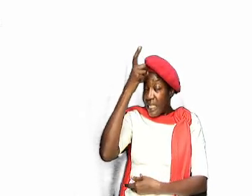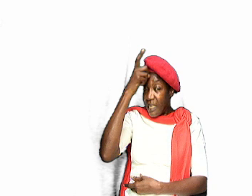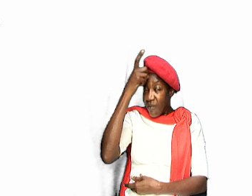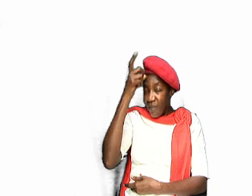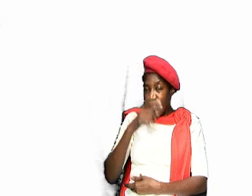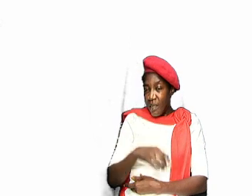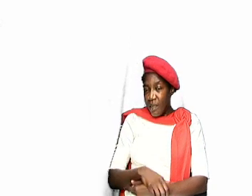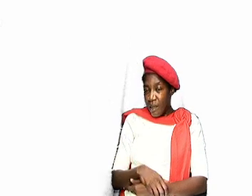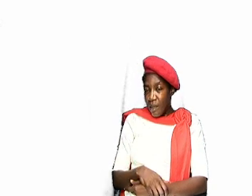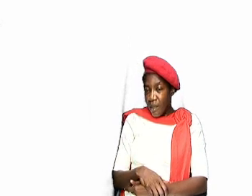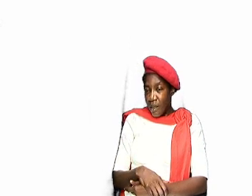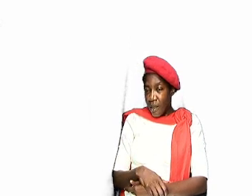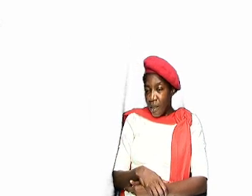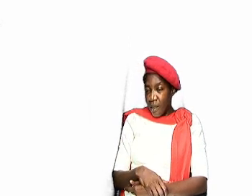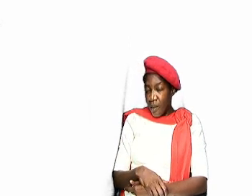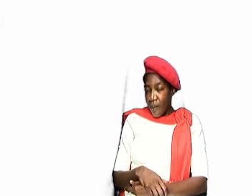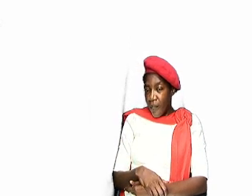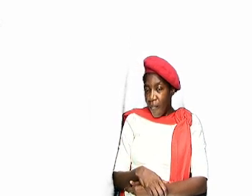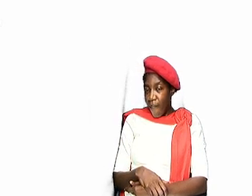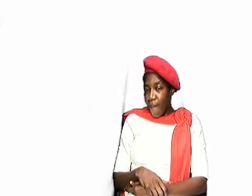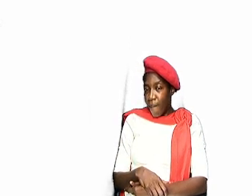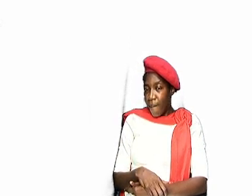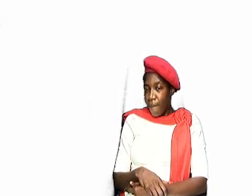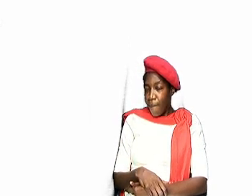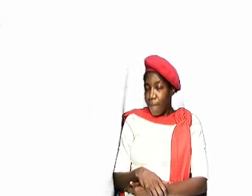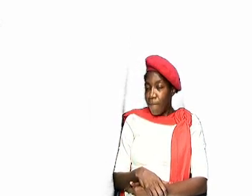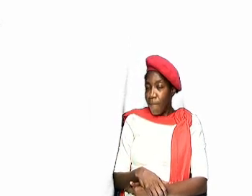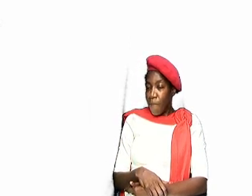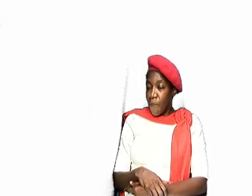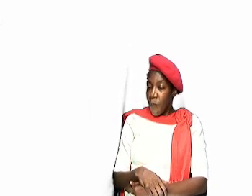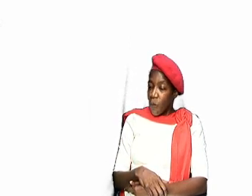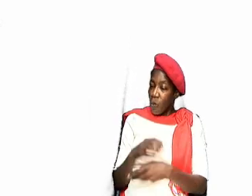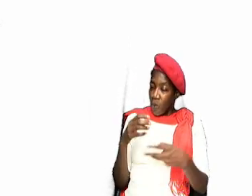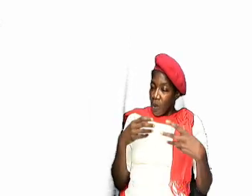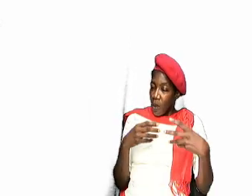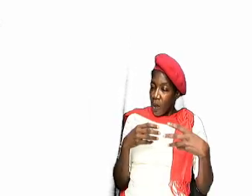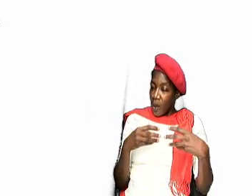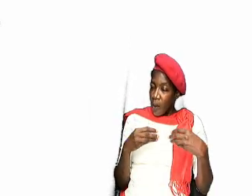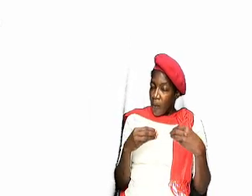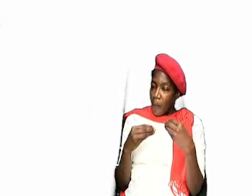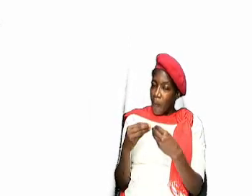David passed over the remaining sons to